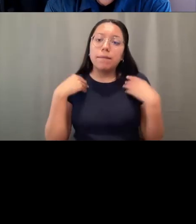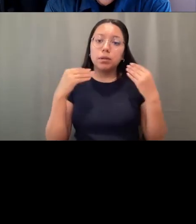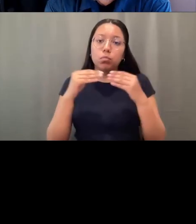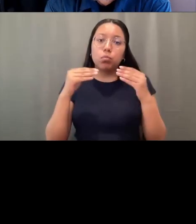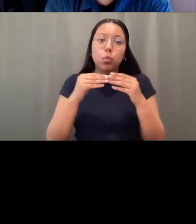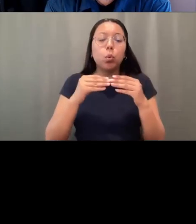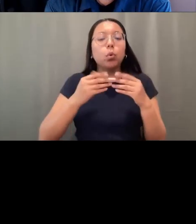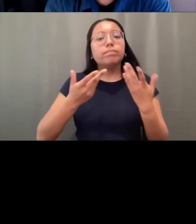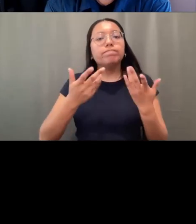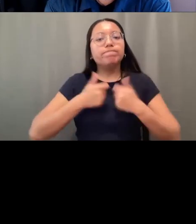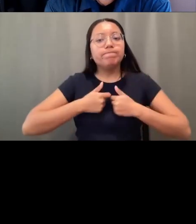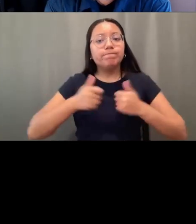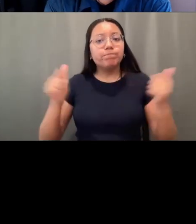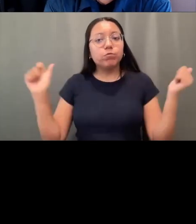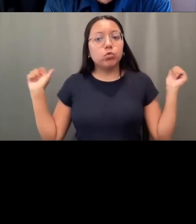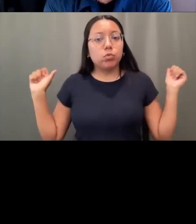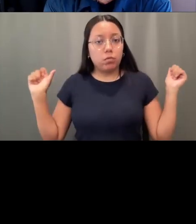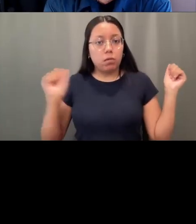Yeah.